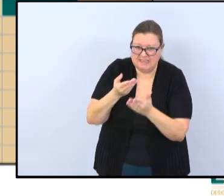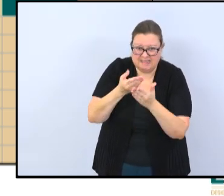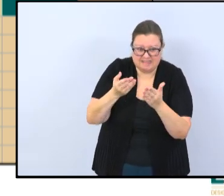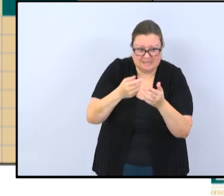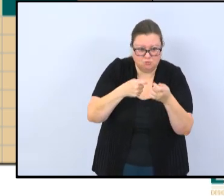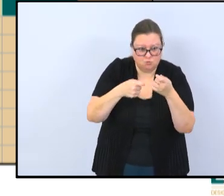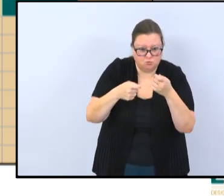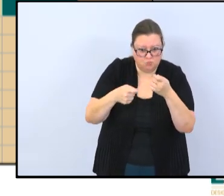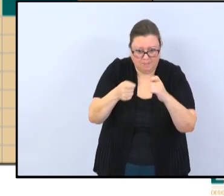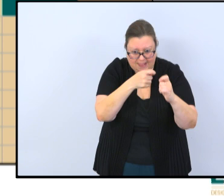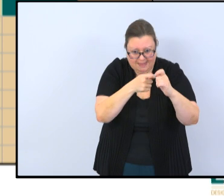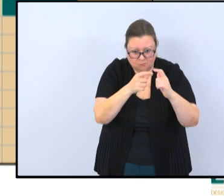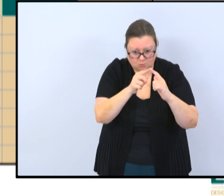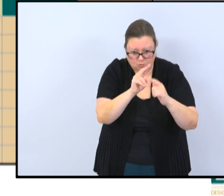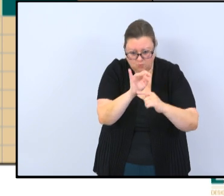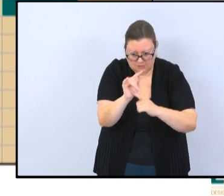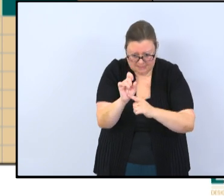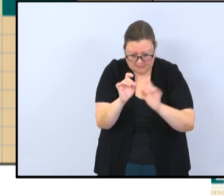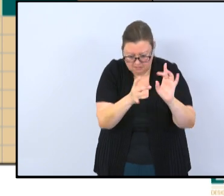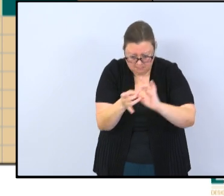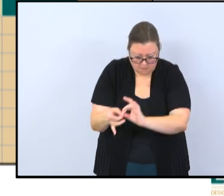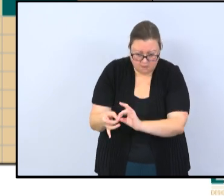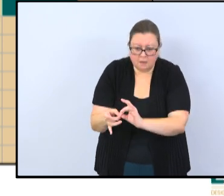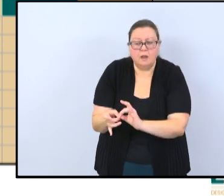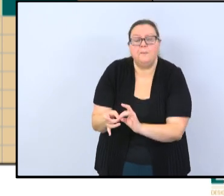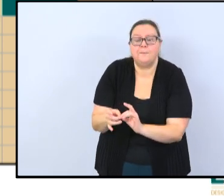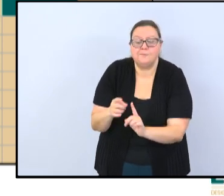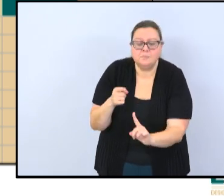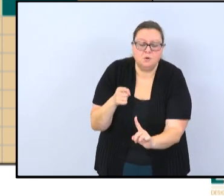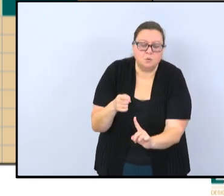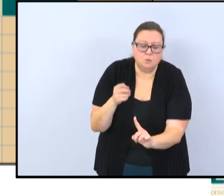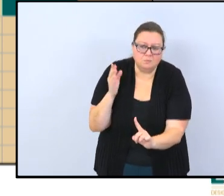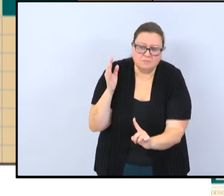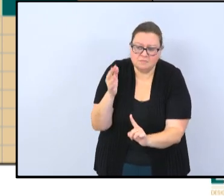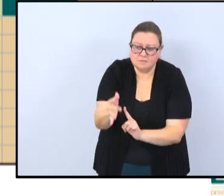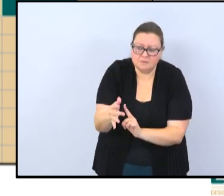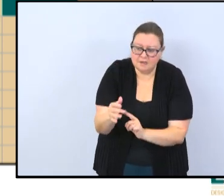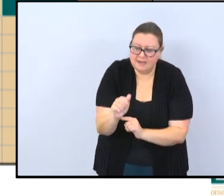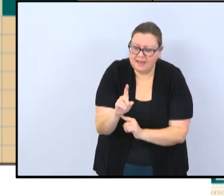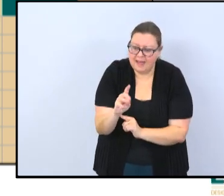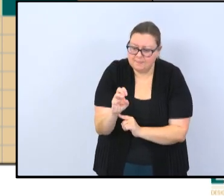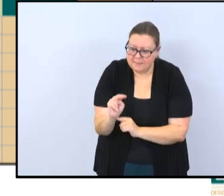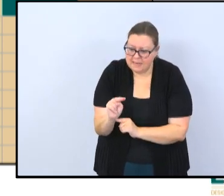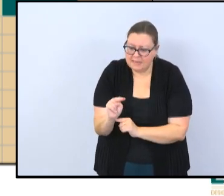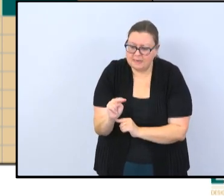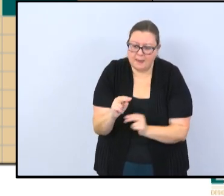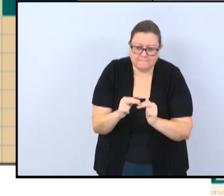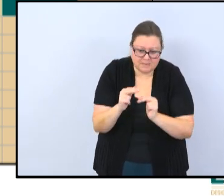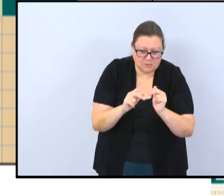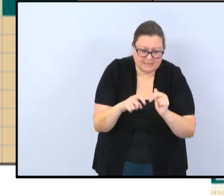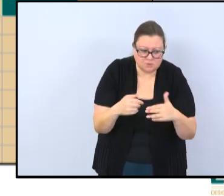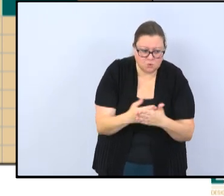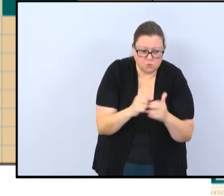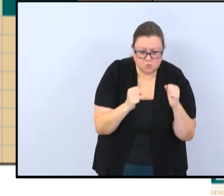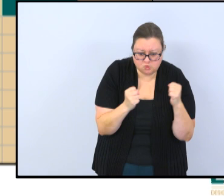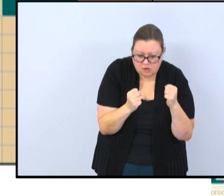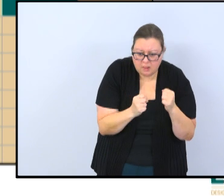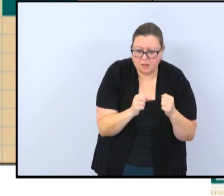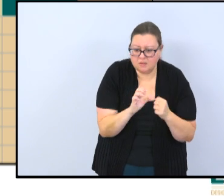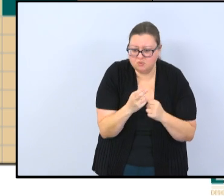of the units. We're also targeting, if you can see down the line, there's the administration building is a chiller, UHS,